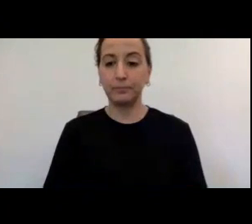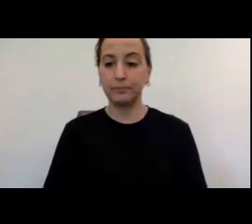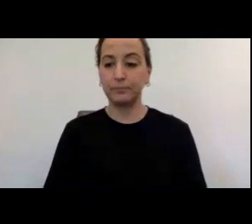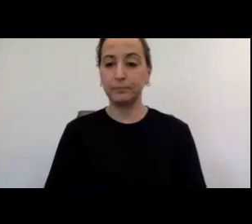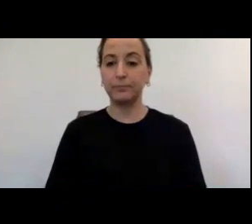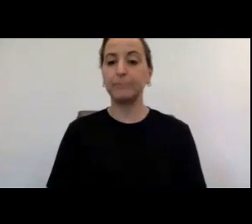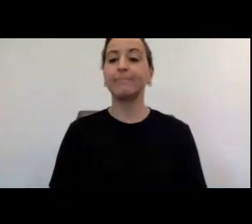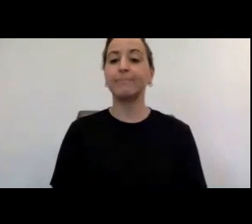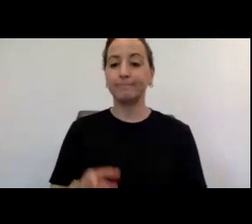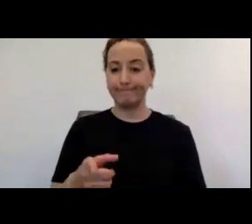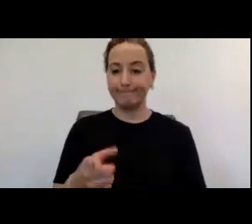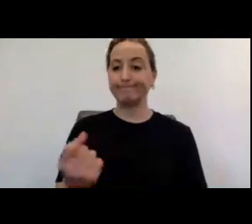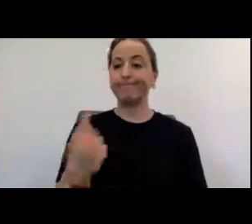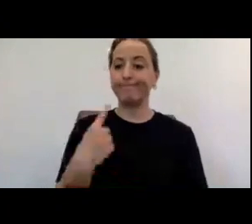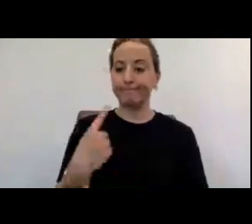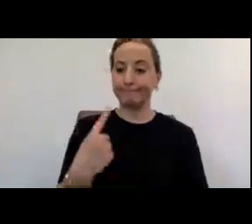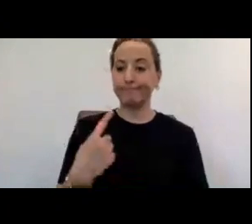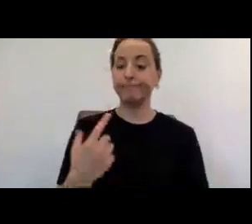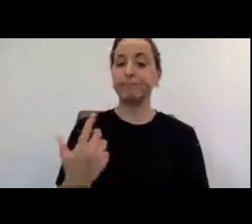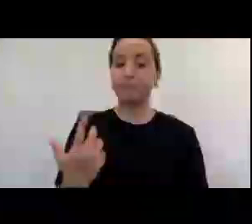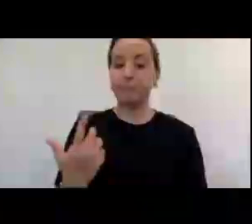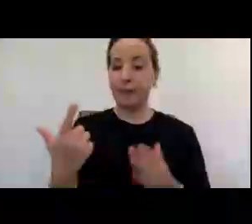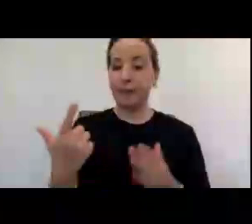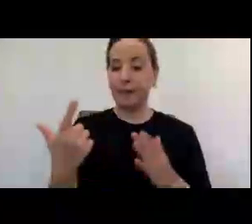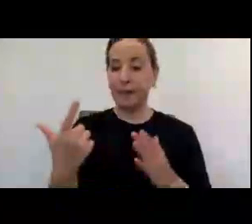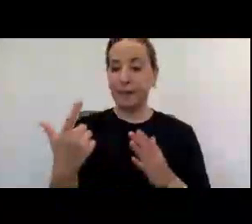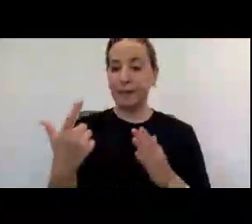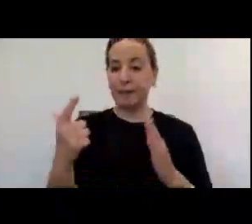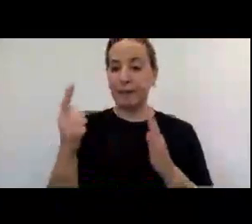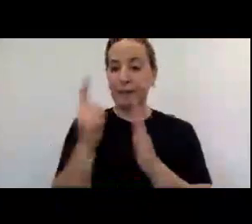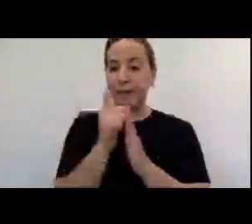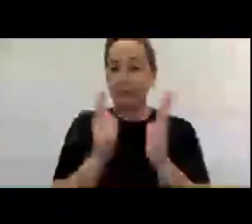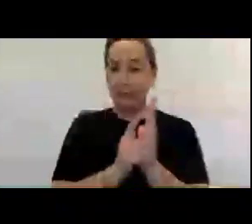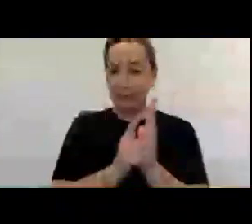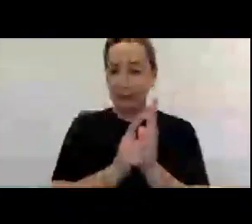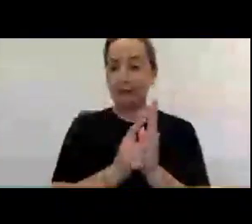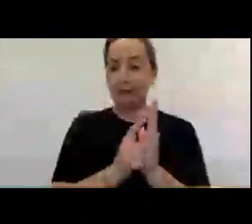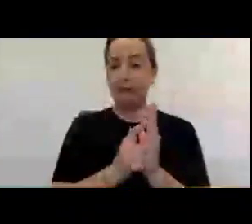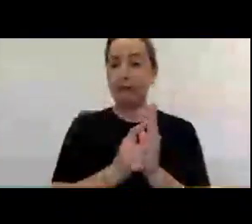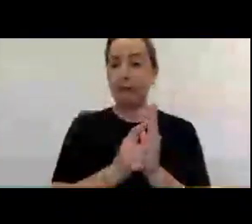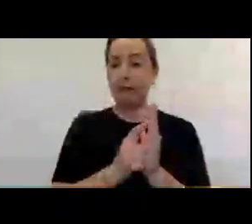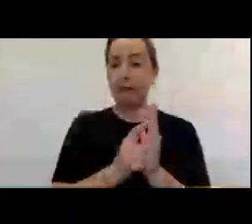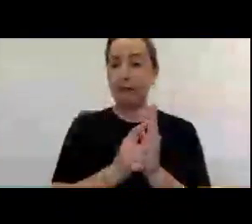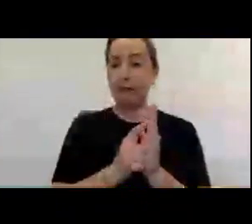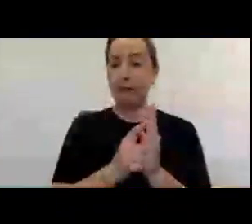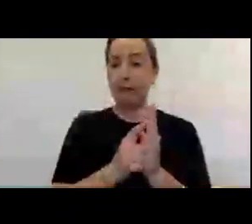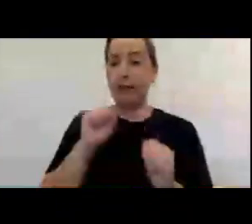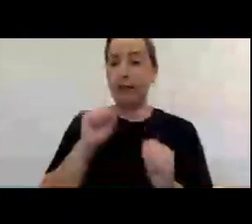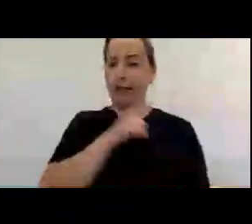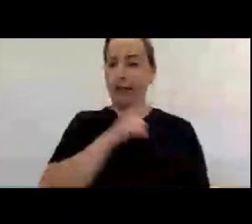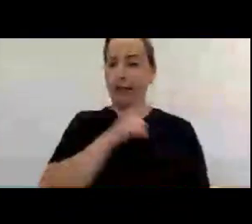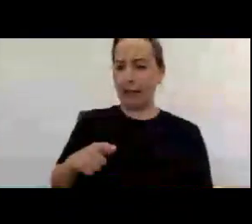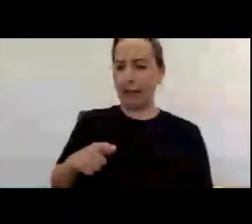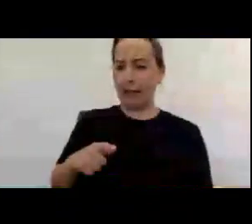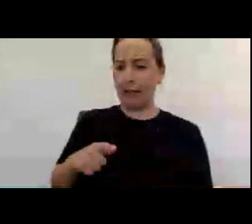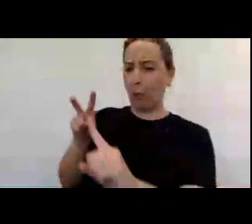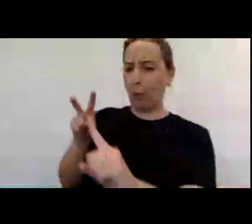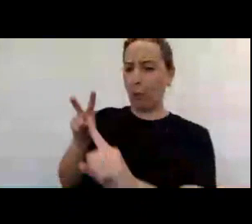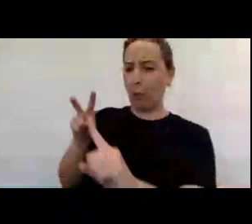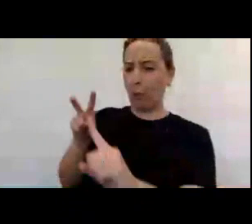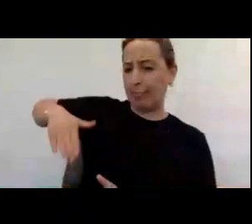I do see a question in the chat. Is it legal for landlords to increase late payments without notice? So late